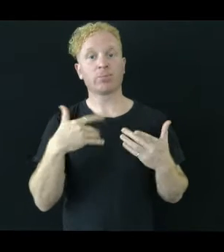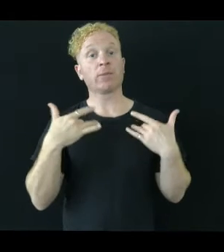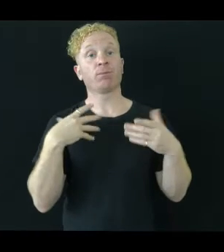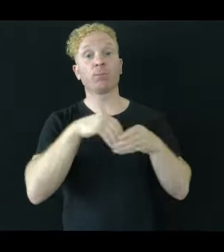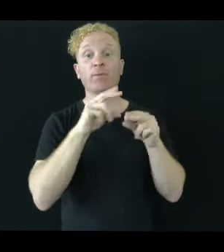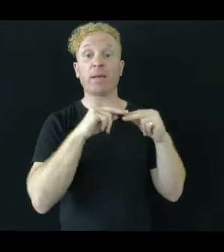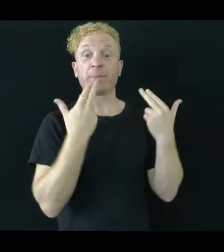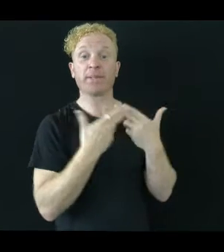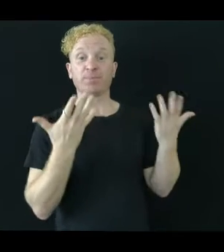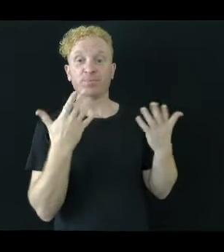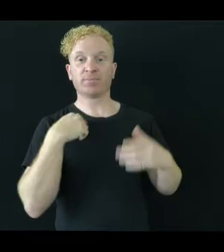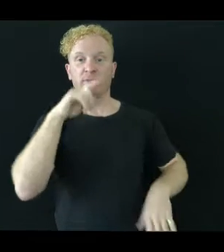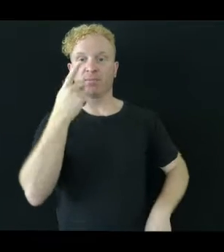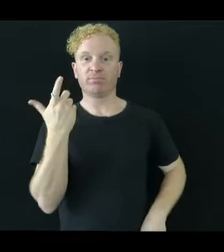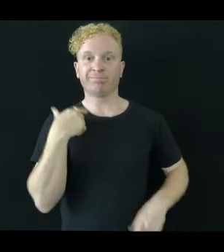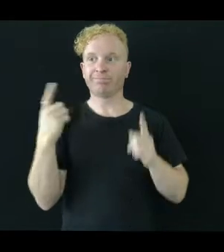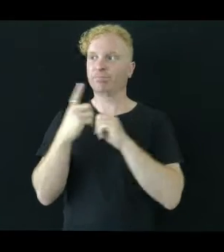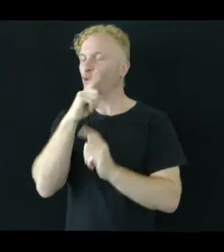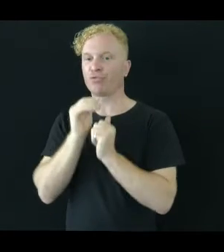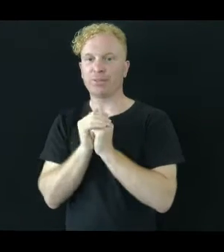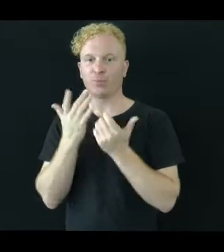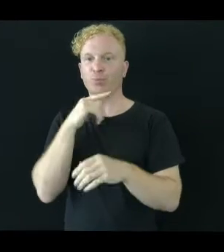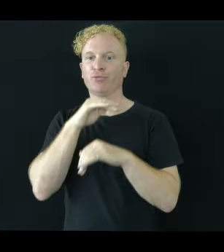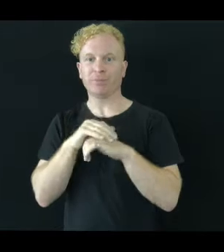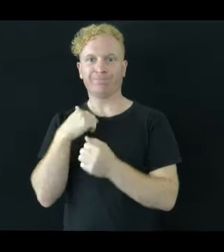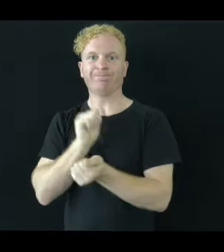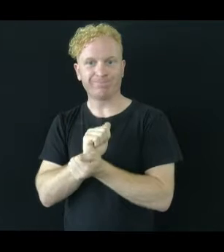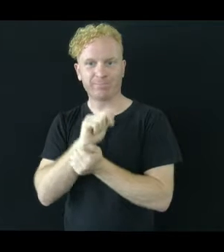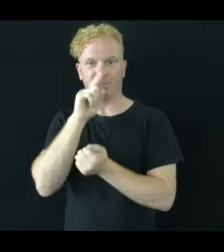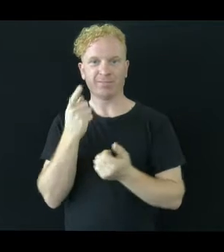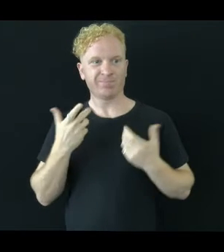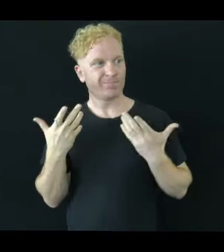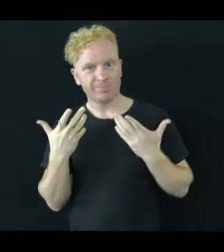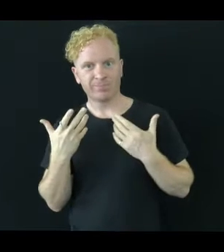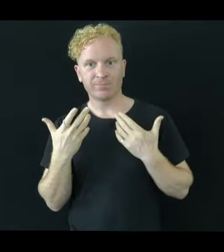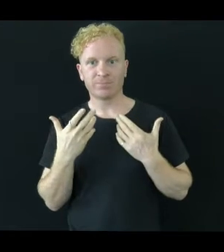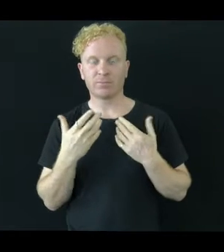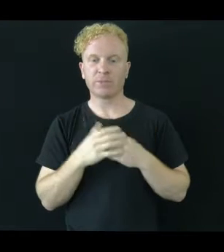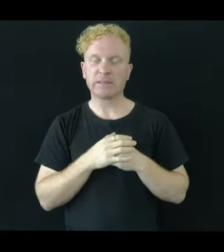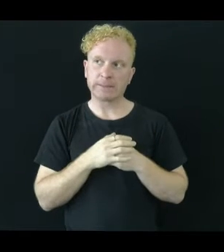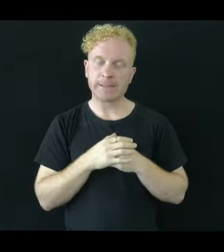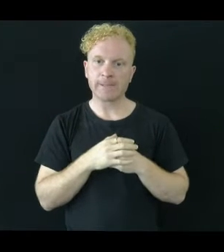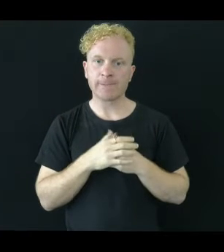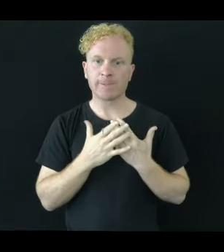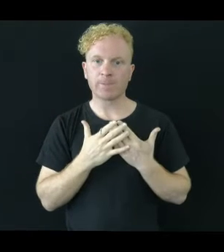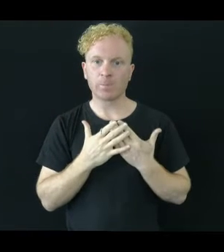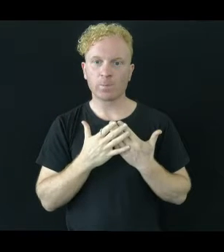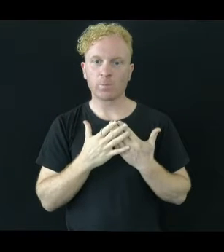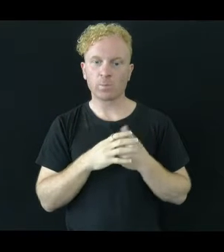our families, we can't go and meet our girlfriends or boyfriends somewhere.